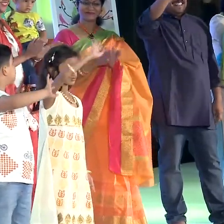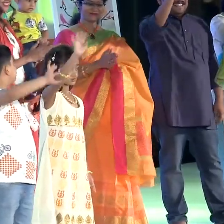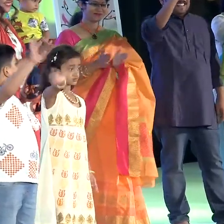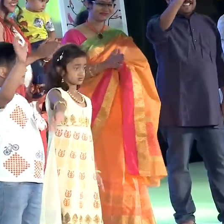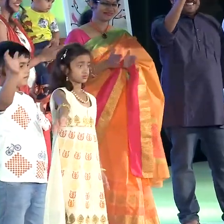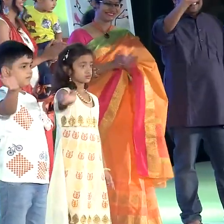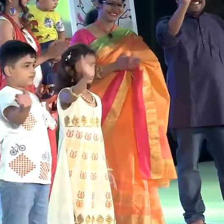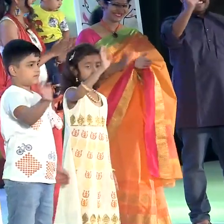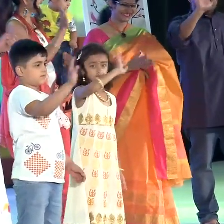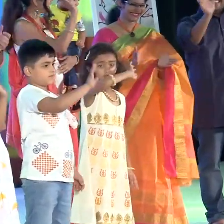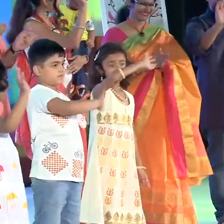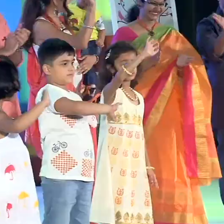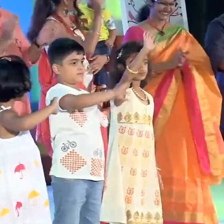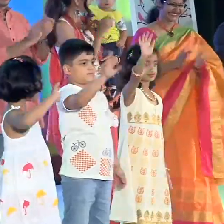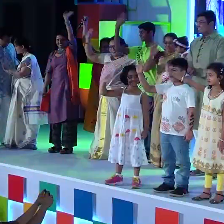lose it